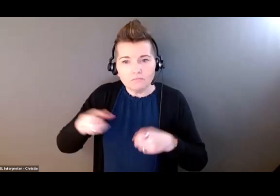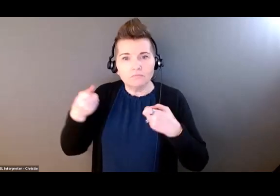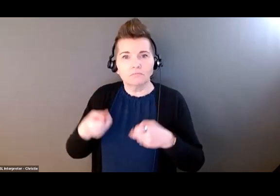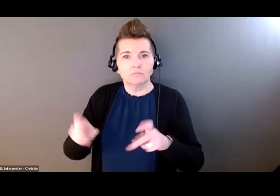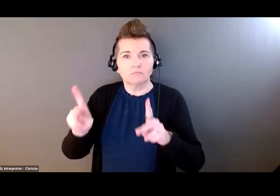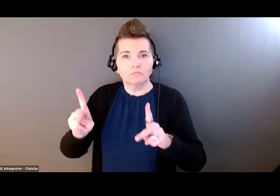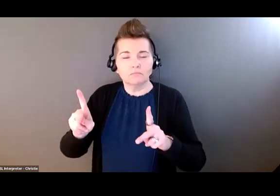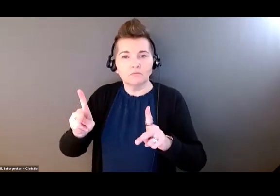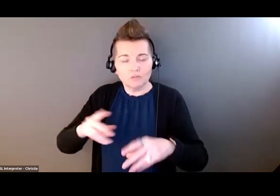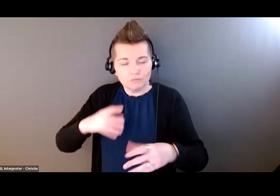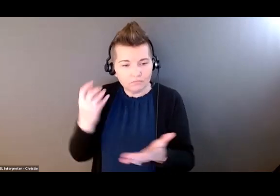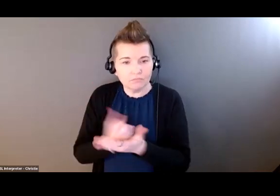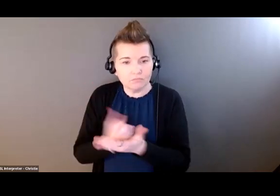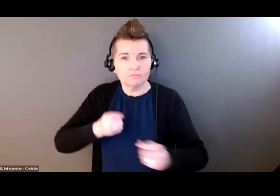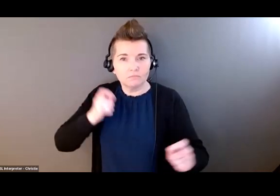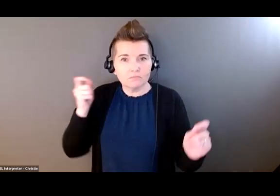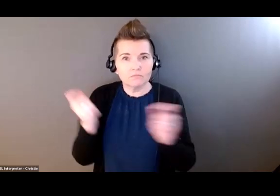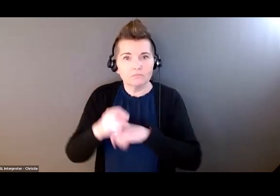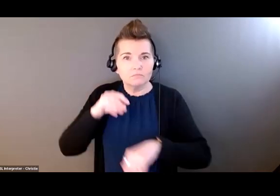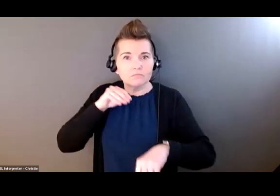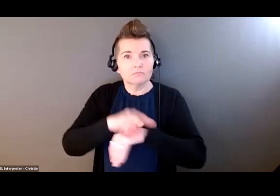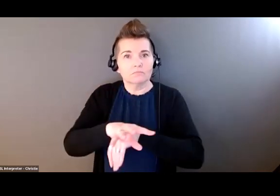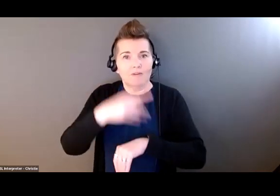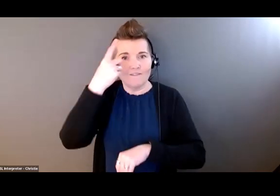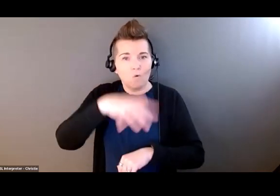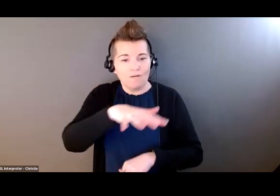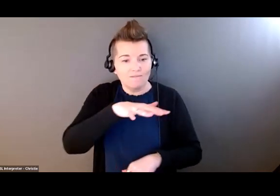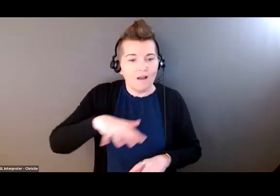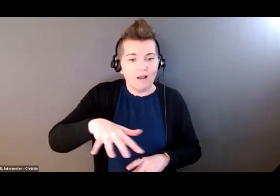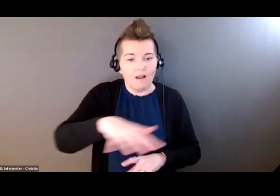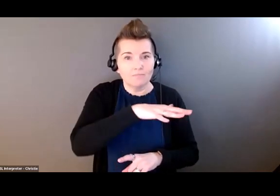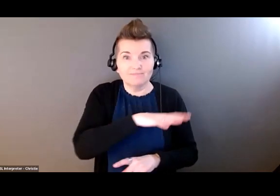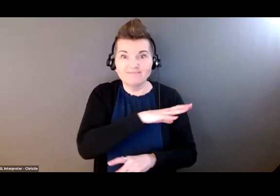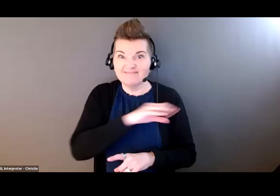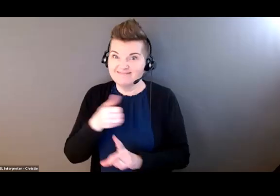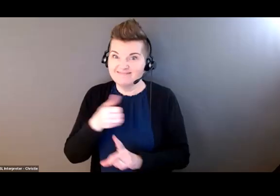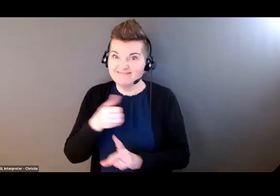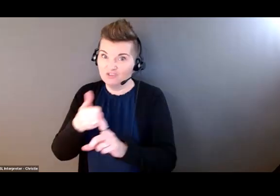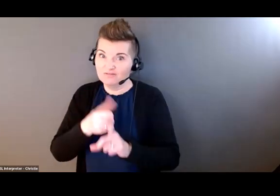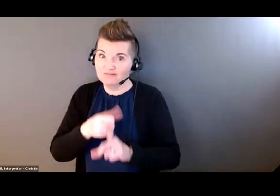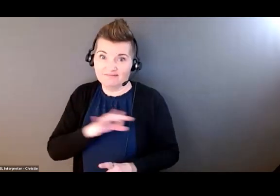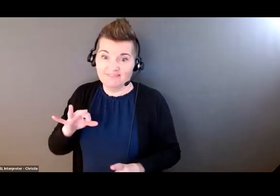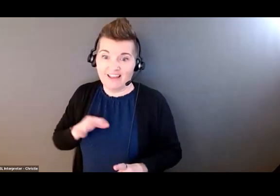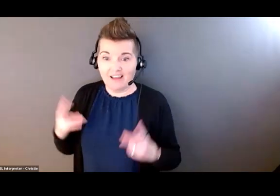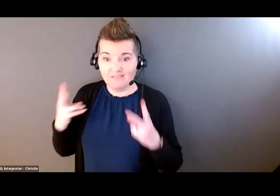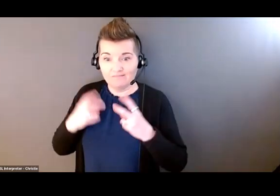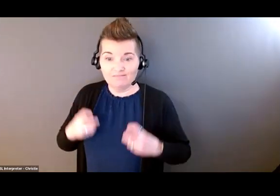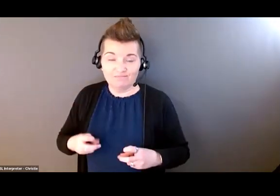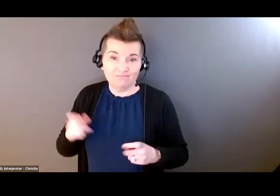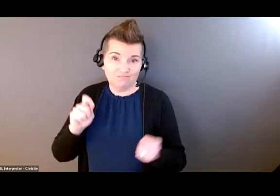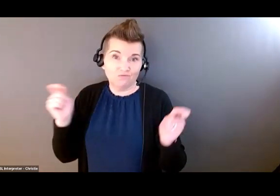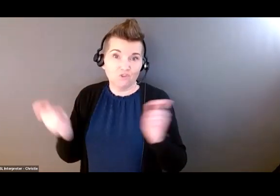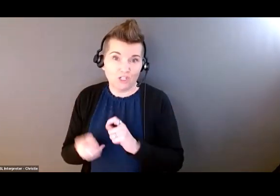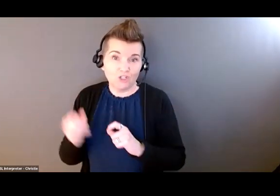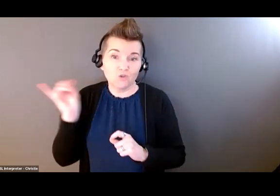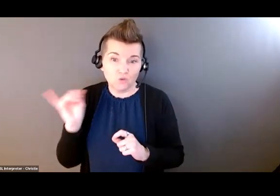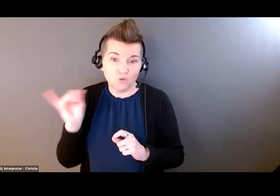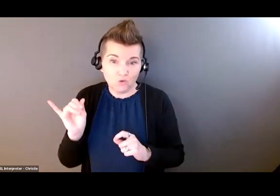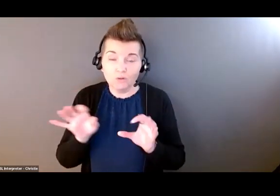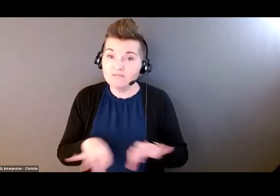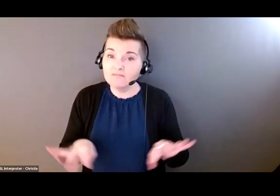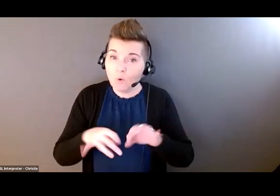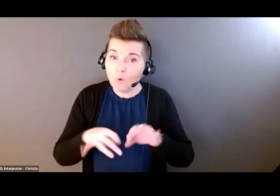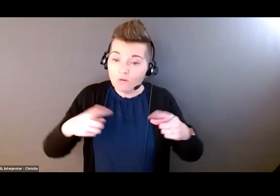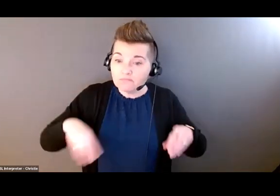most, but it is also the opportunities where we made the most changes within our care environment and also